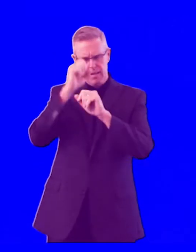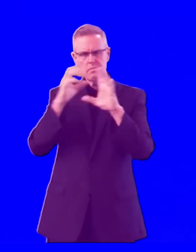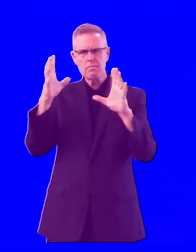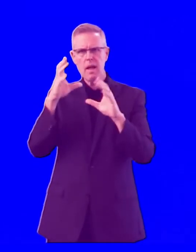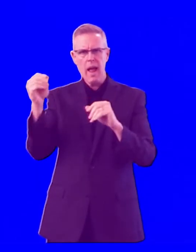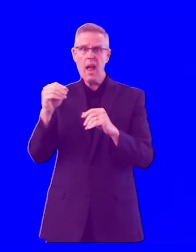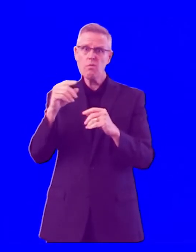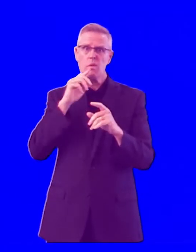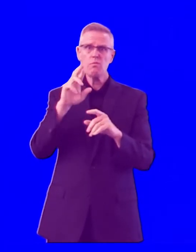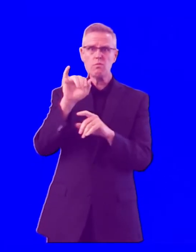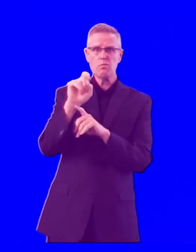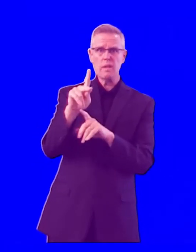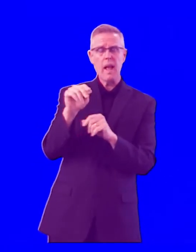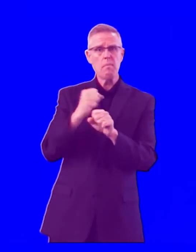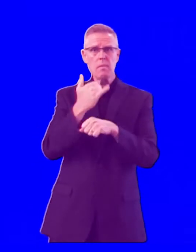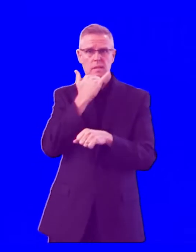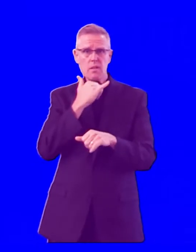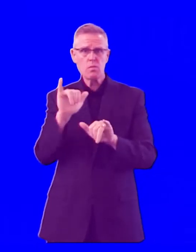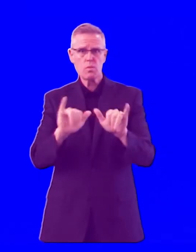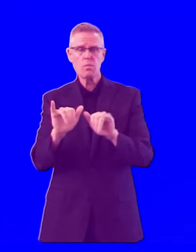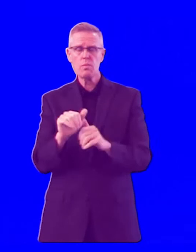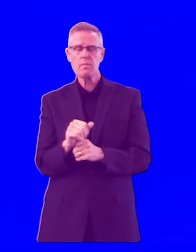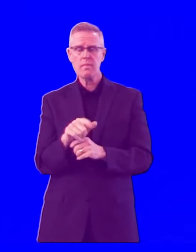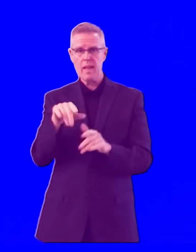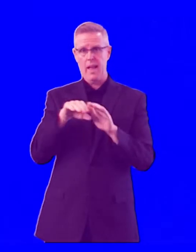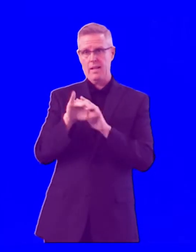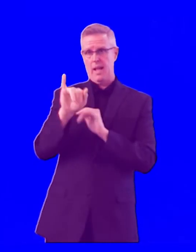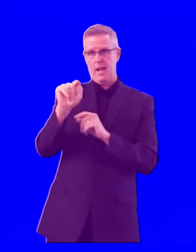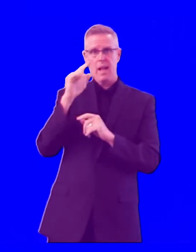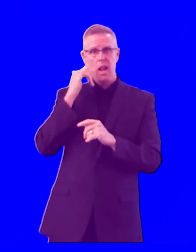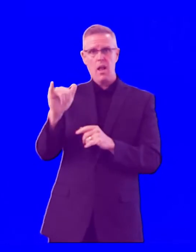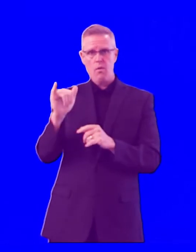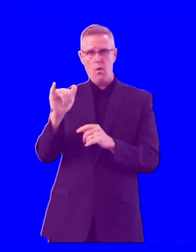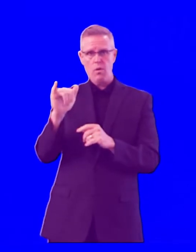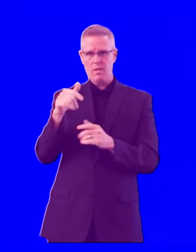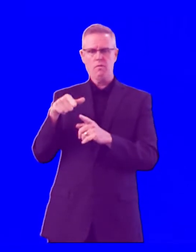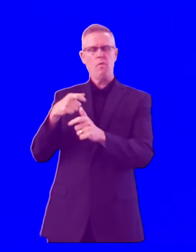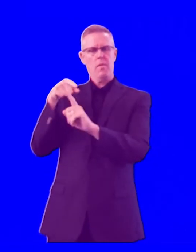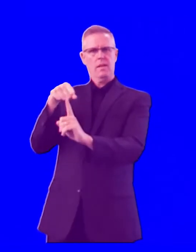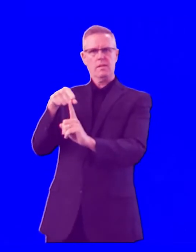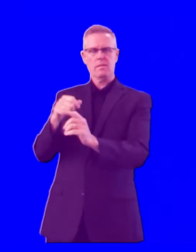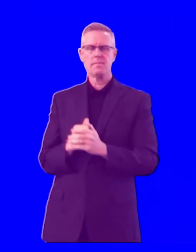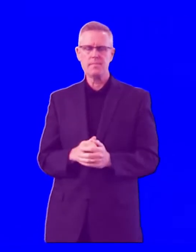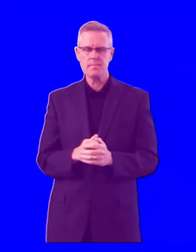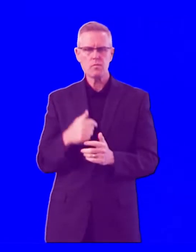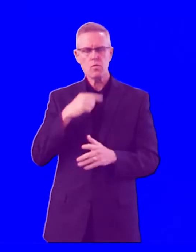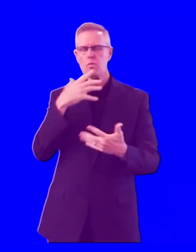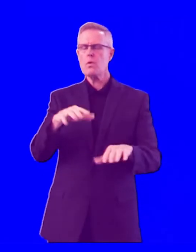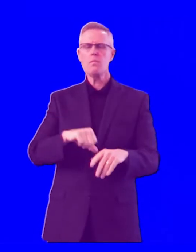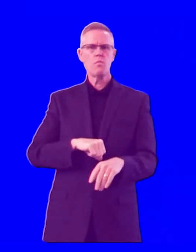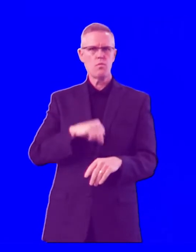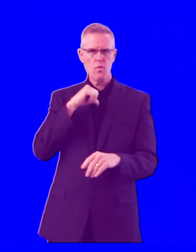and take risks and make mistakes. This Access IT California is a product of that. We are